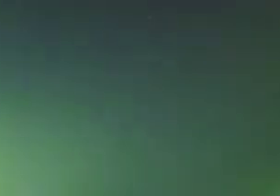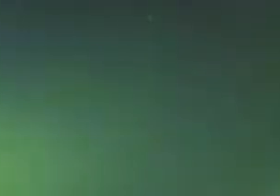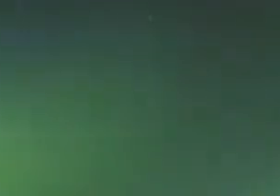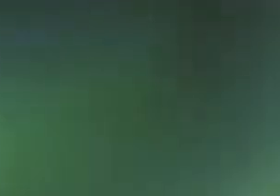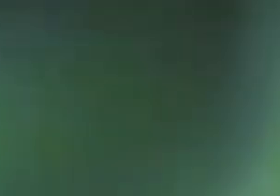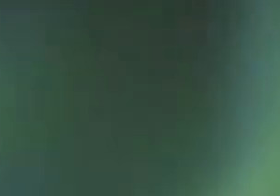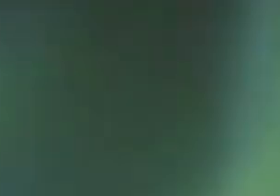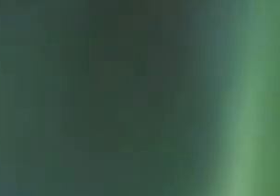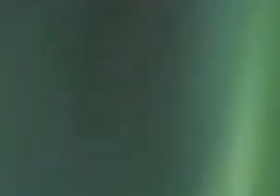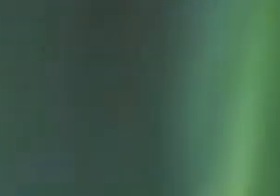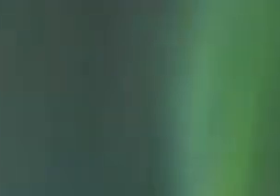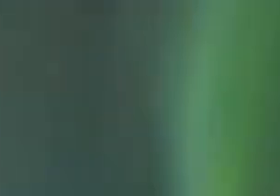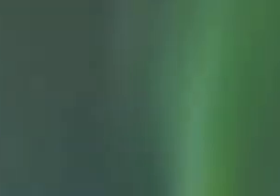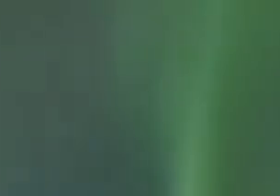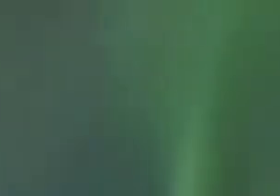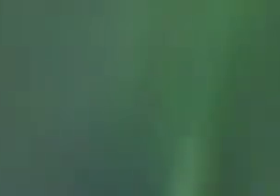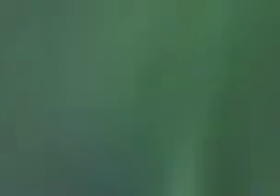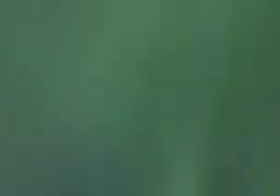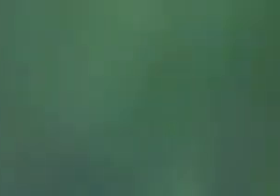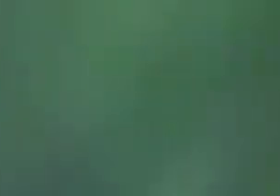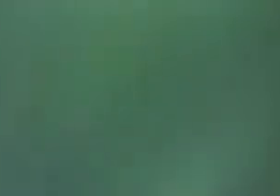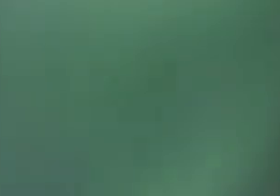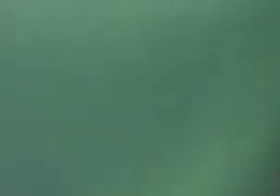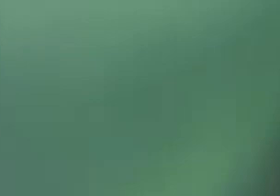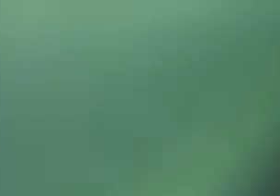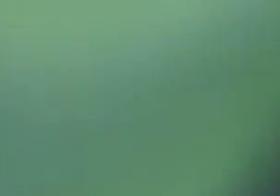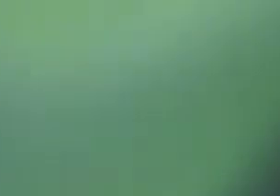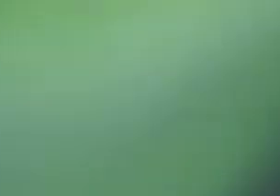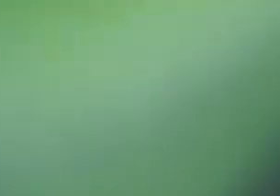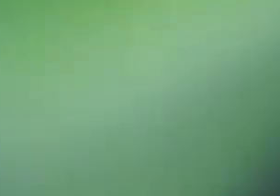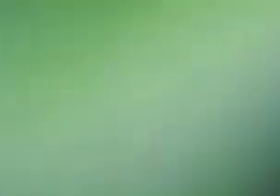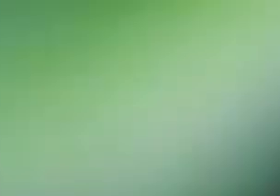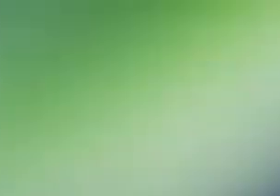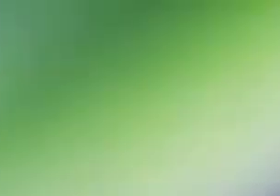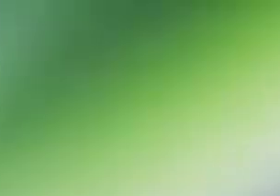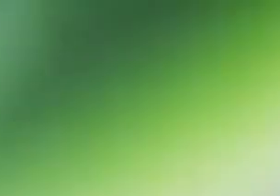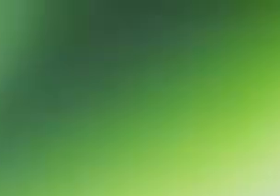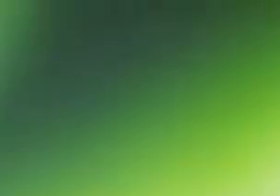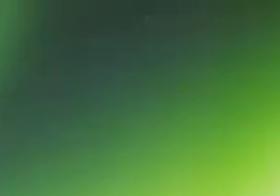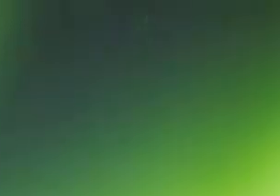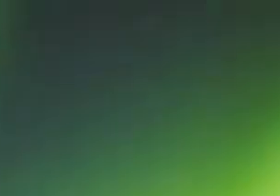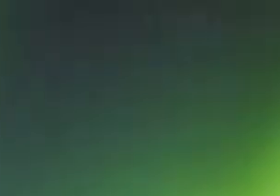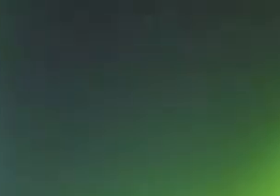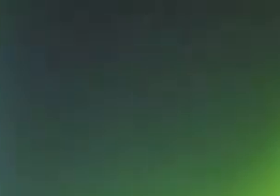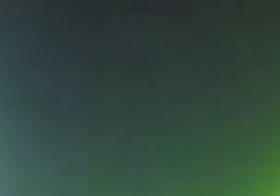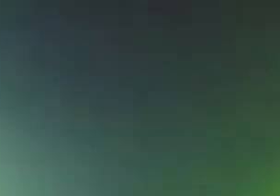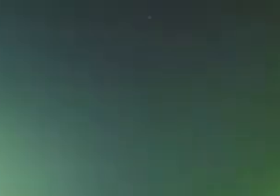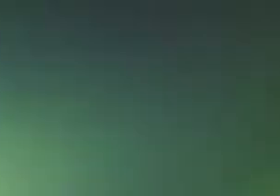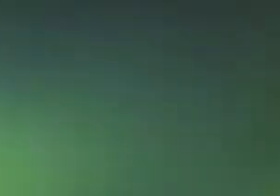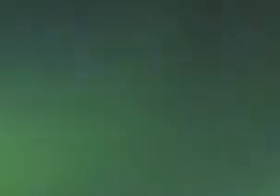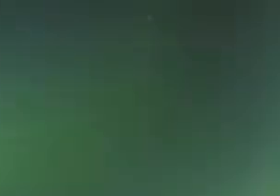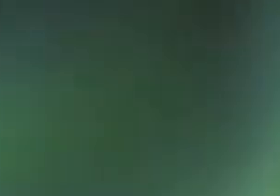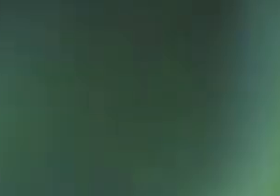always. And so what I'll do, I'm going to let Ms. Thorne just give us one final thought or suggestion you recommend our families to be aware